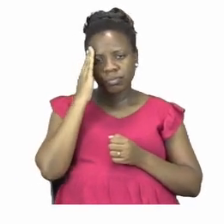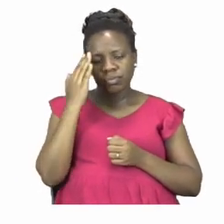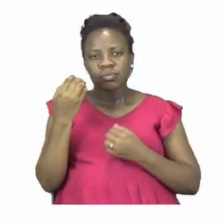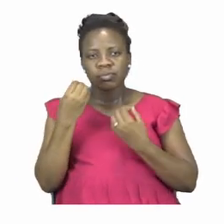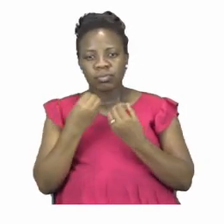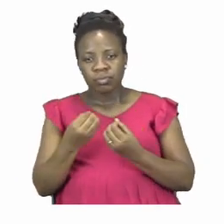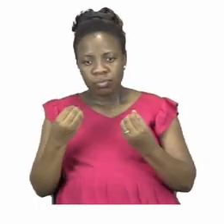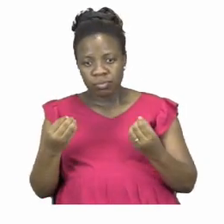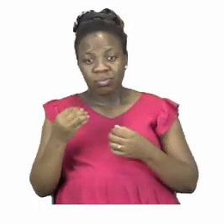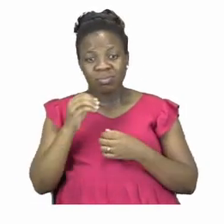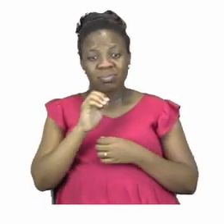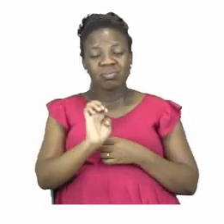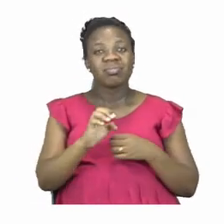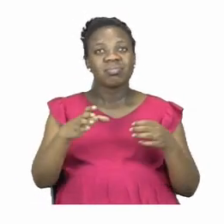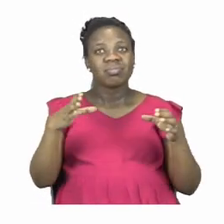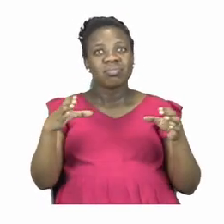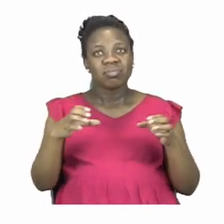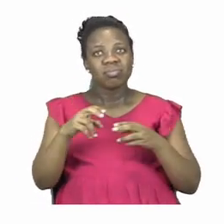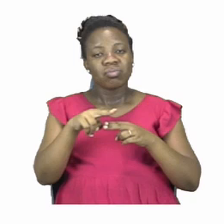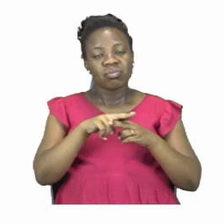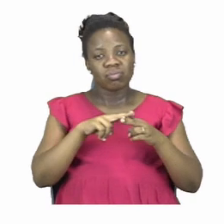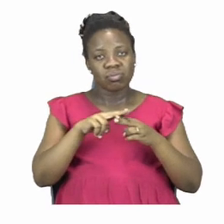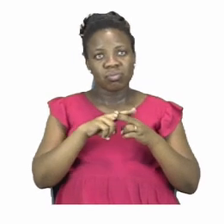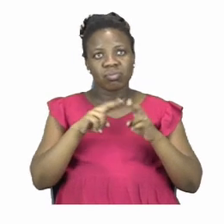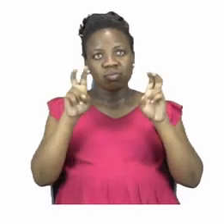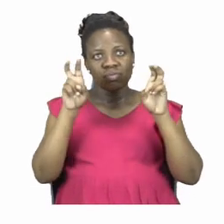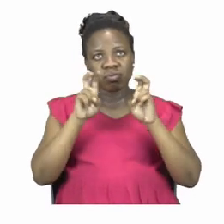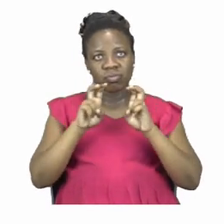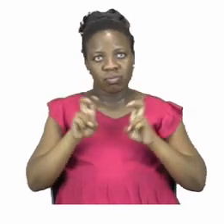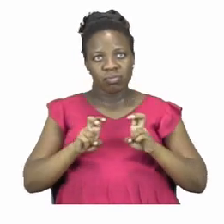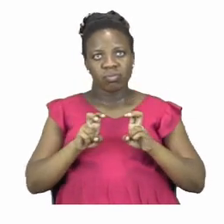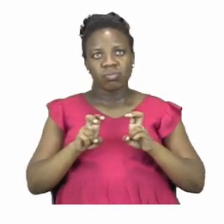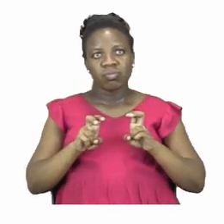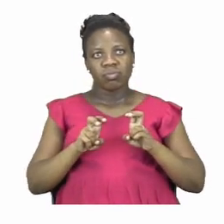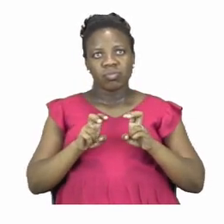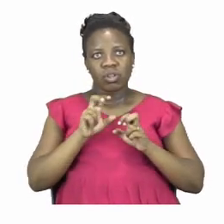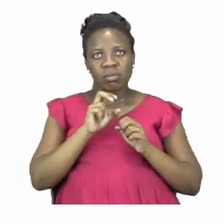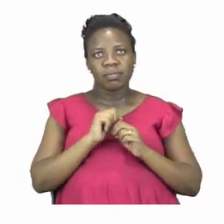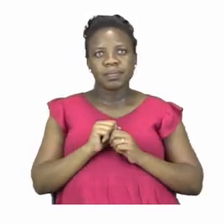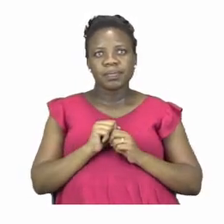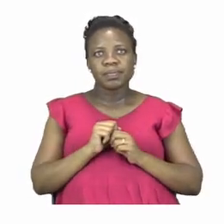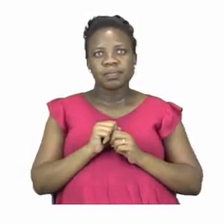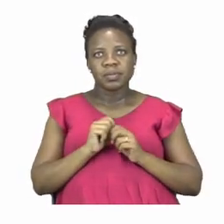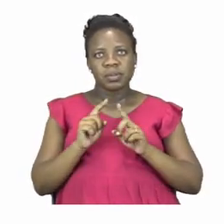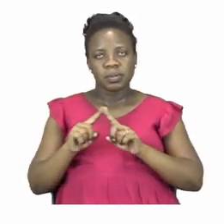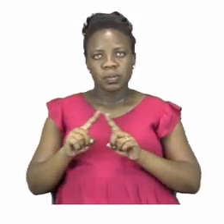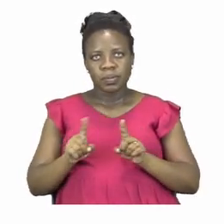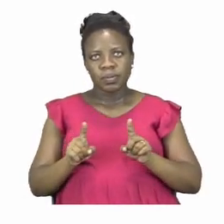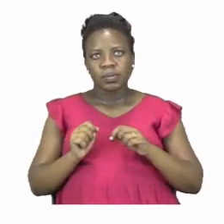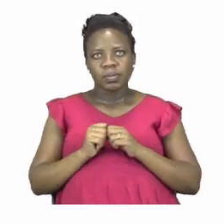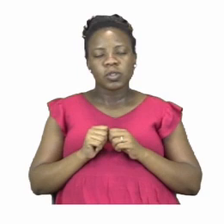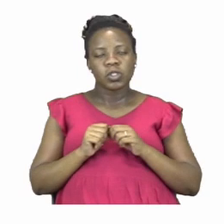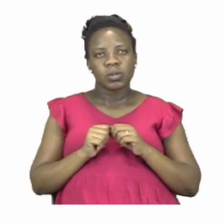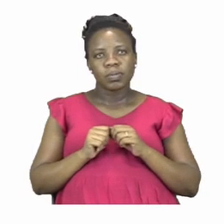his class use these electrical appliances. Use the information to complete the graph